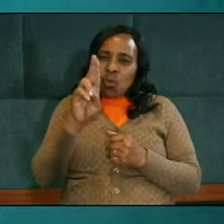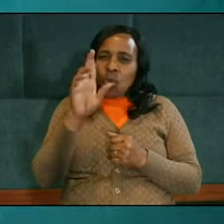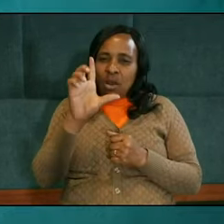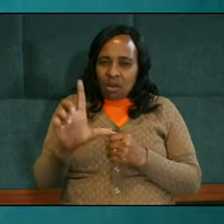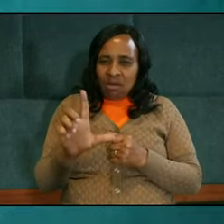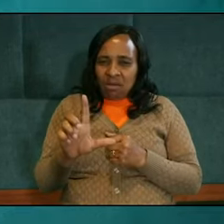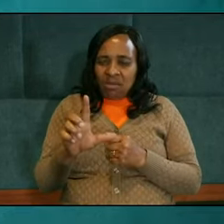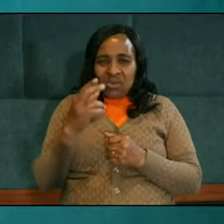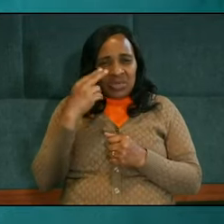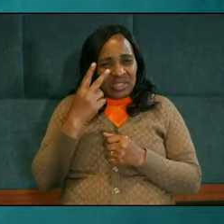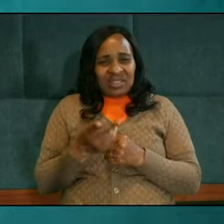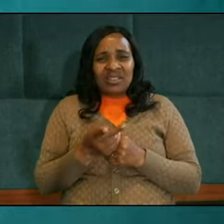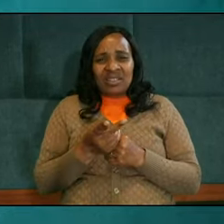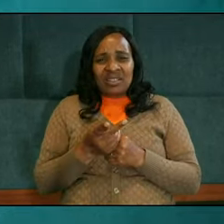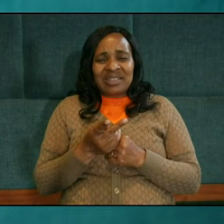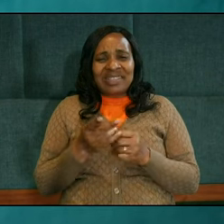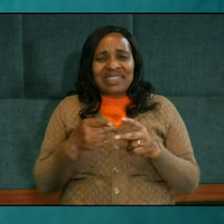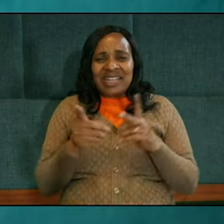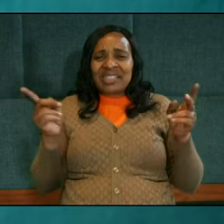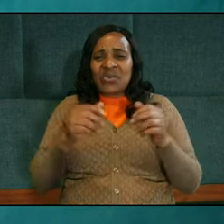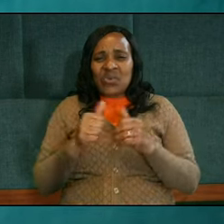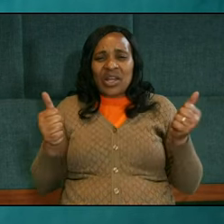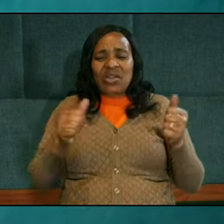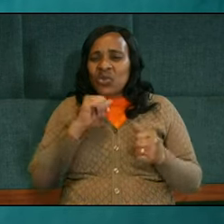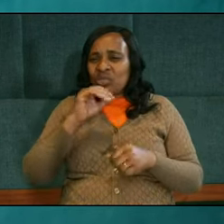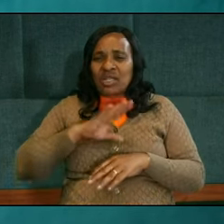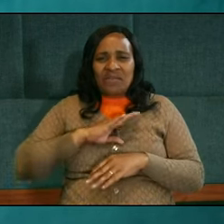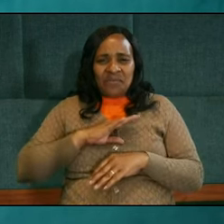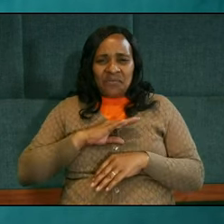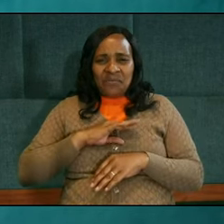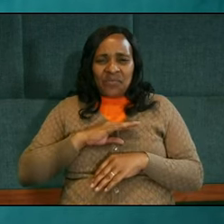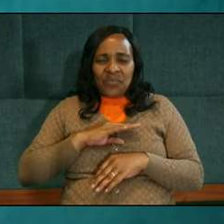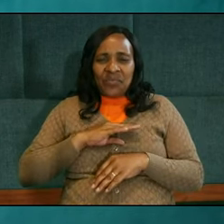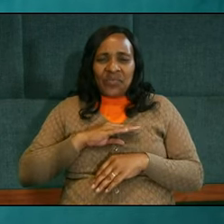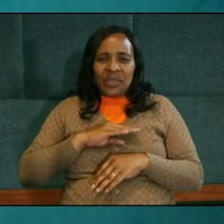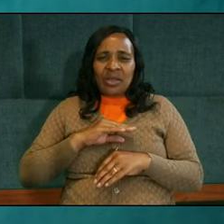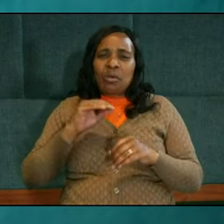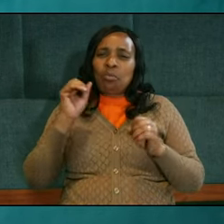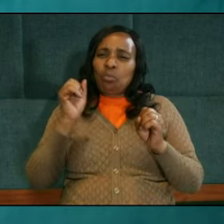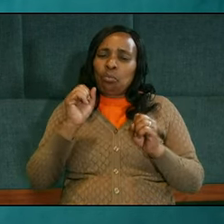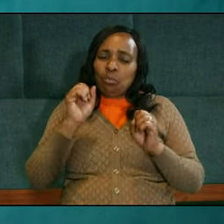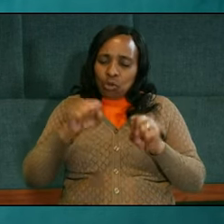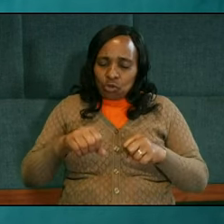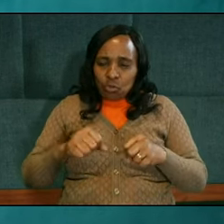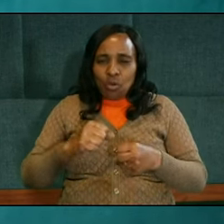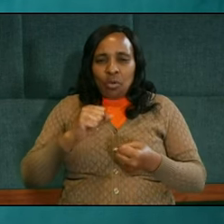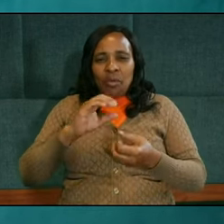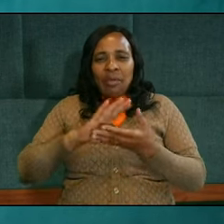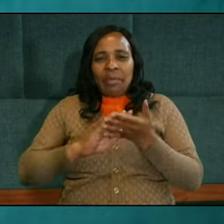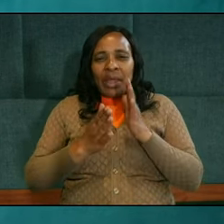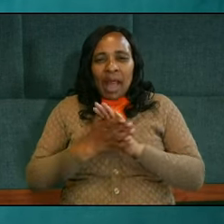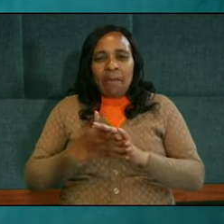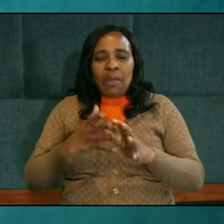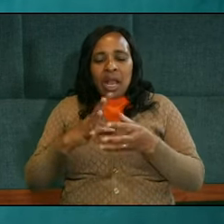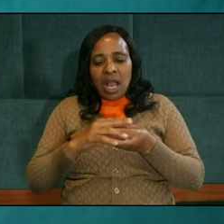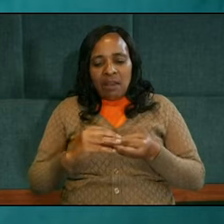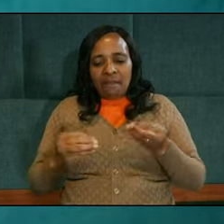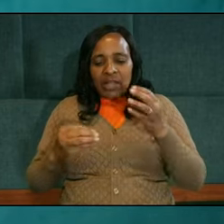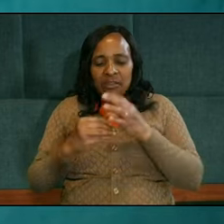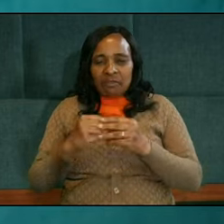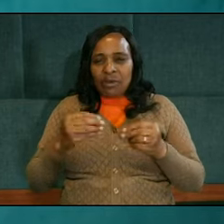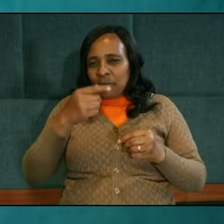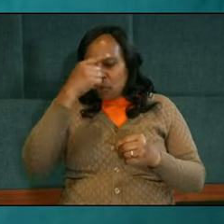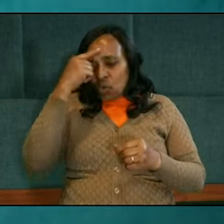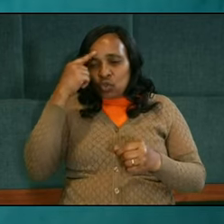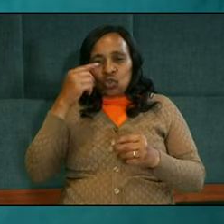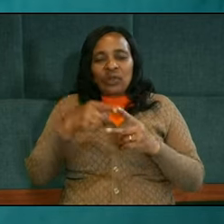see, starting well is not enough. It's not enough to just get comfortable just because you have started